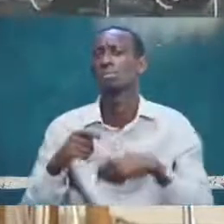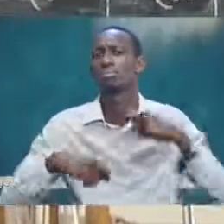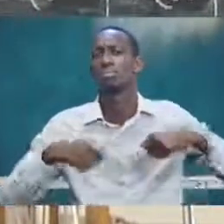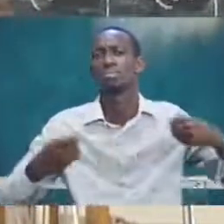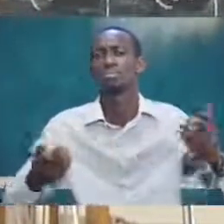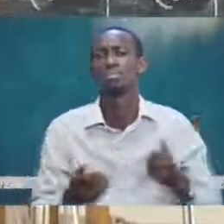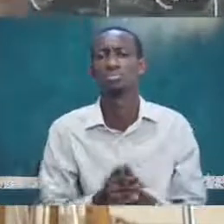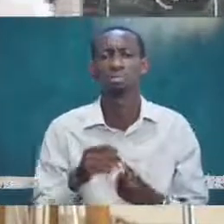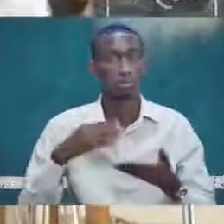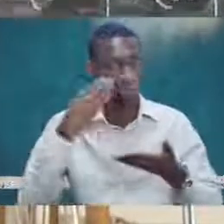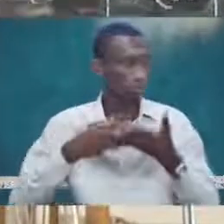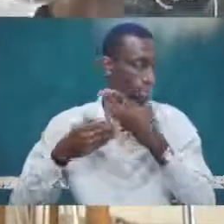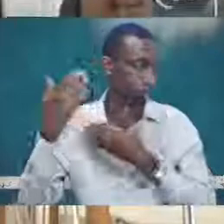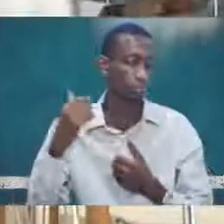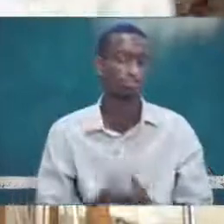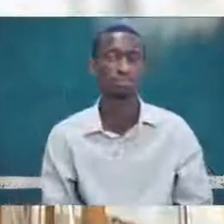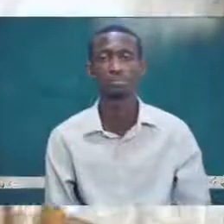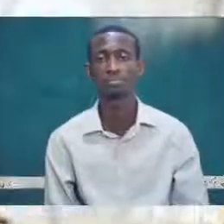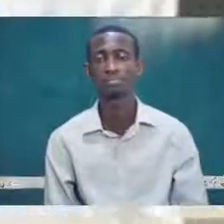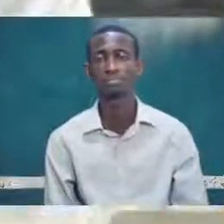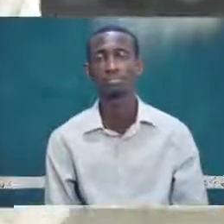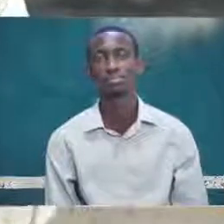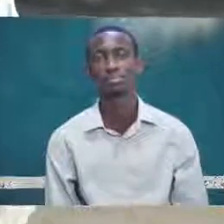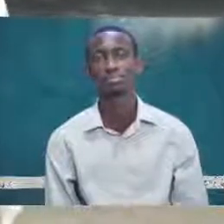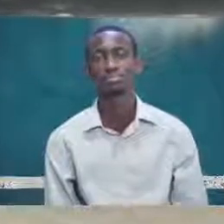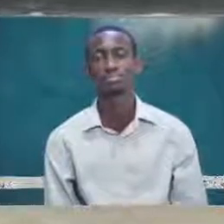that we have looked at so far.